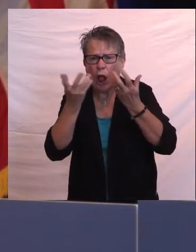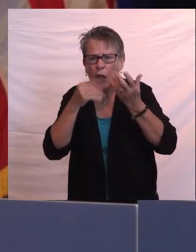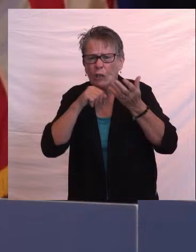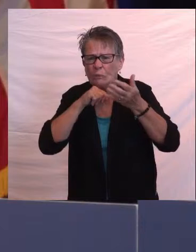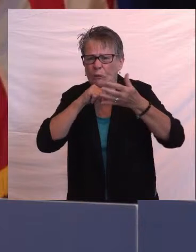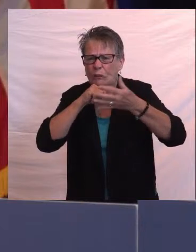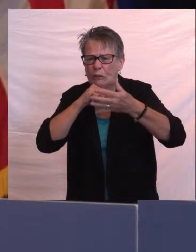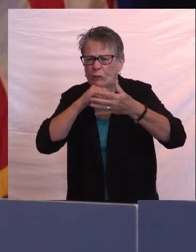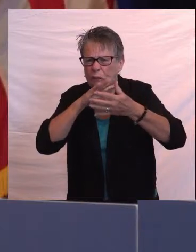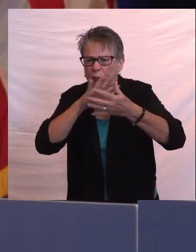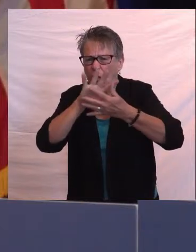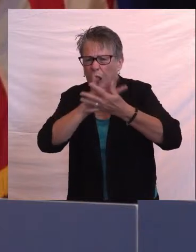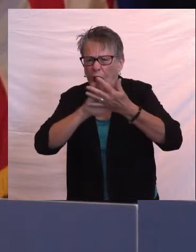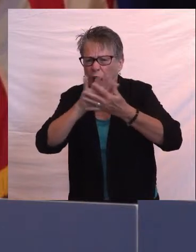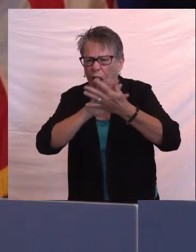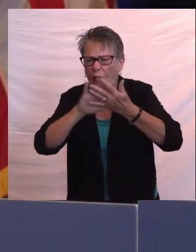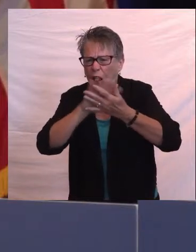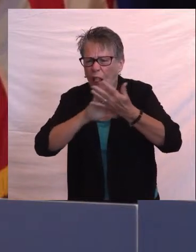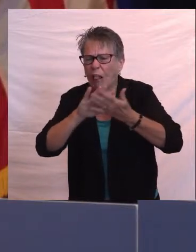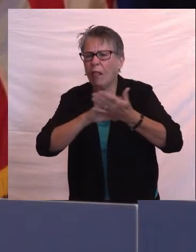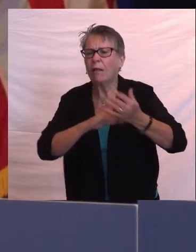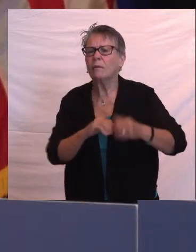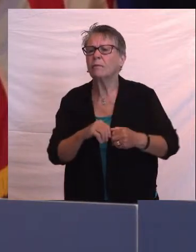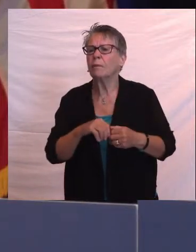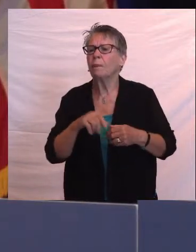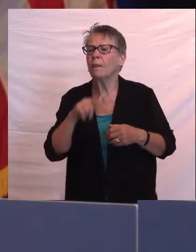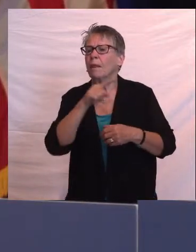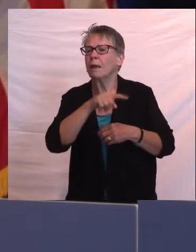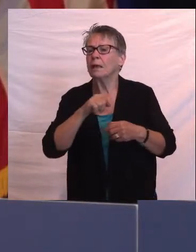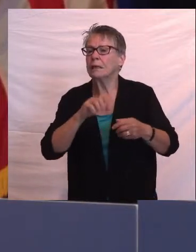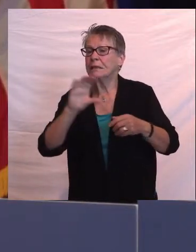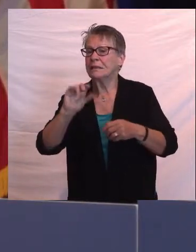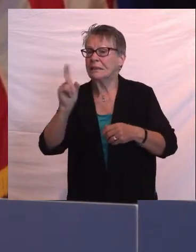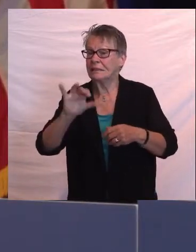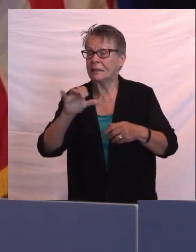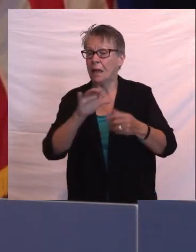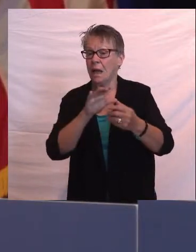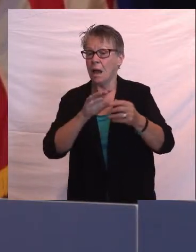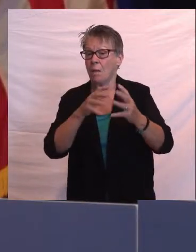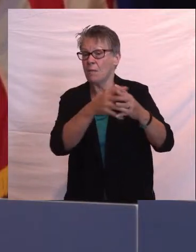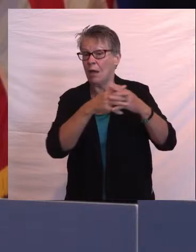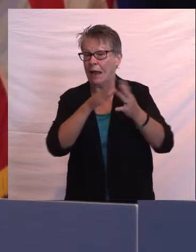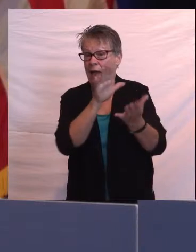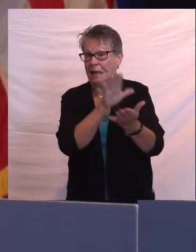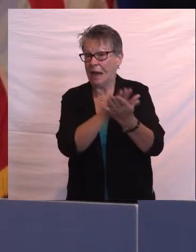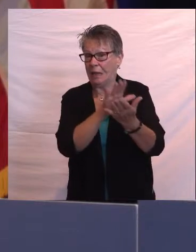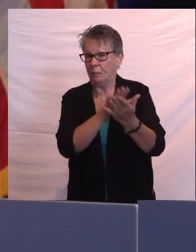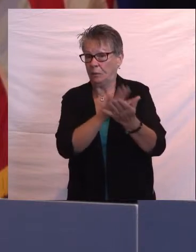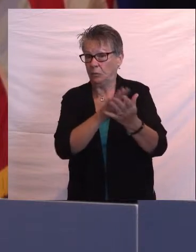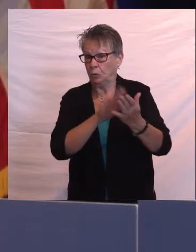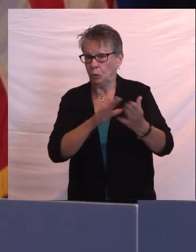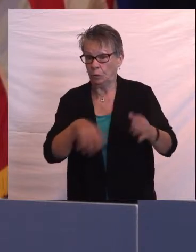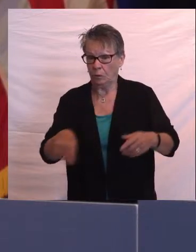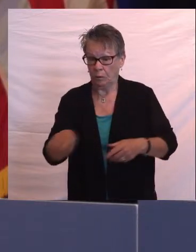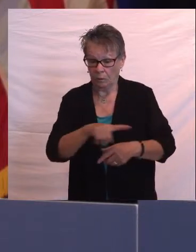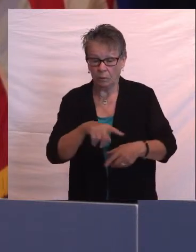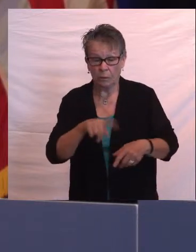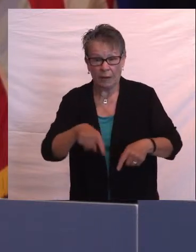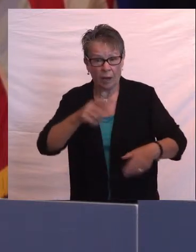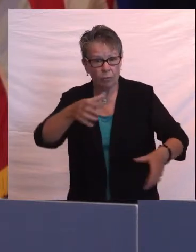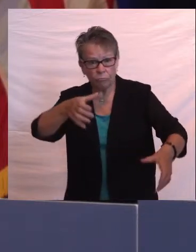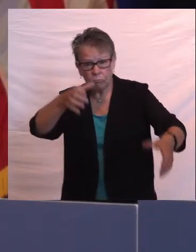association that represents professionals, medical professionals that take care of children.